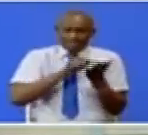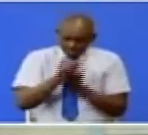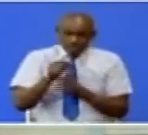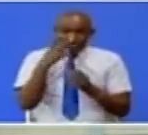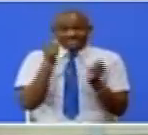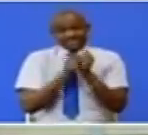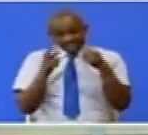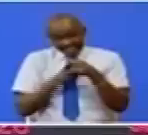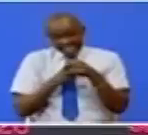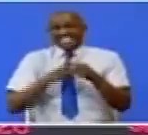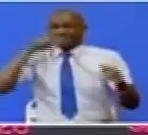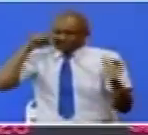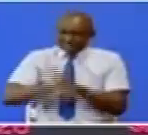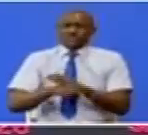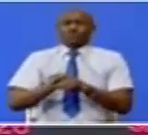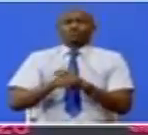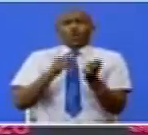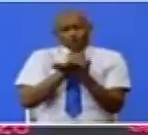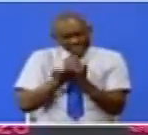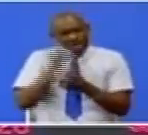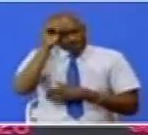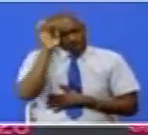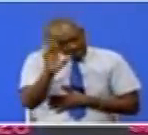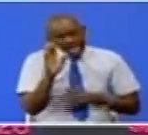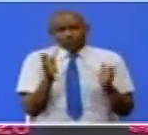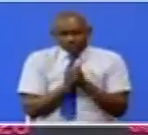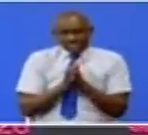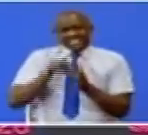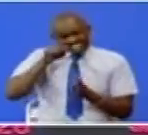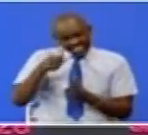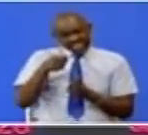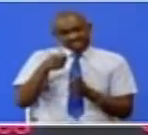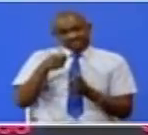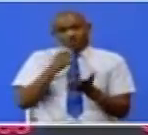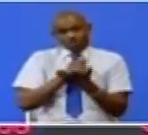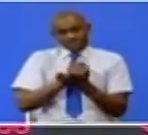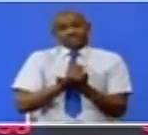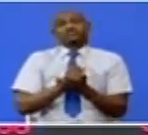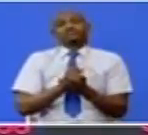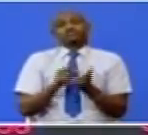2017 will include detailed auditors' opinion under the key audit matters.